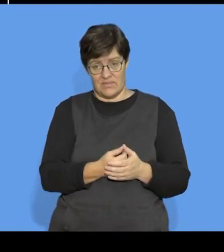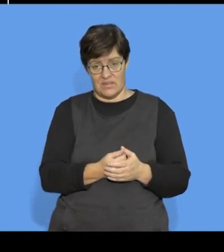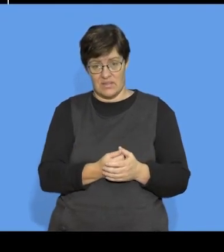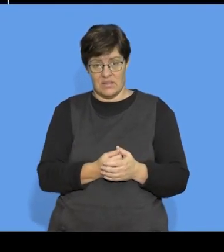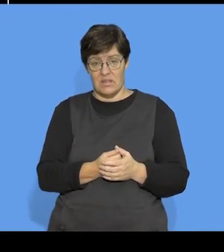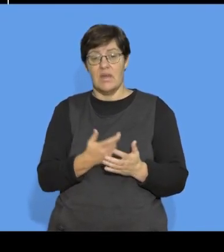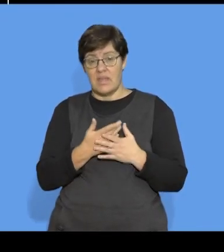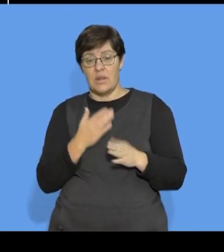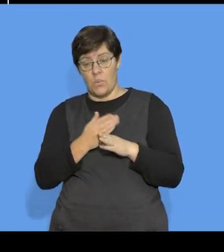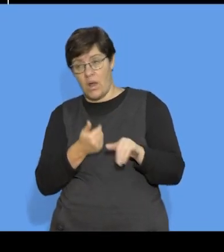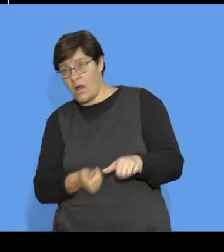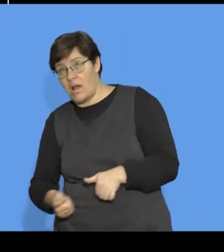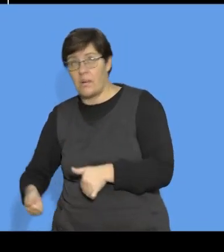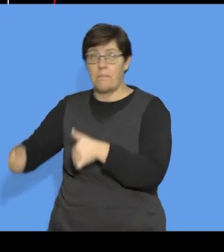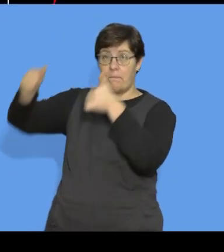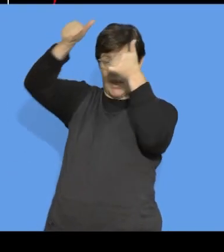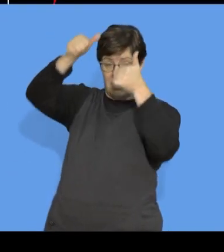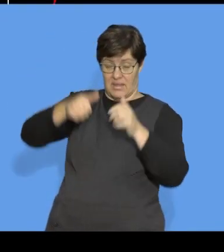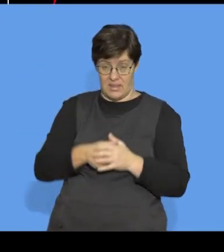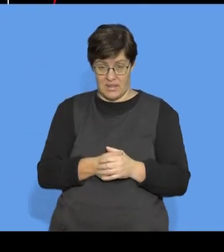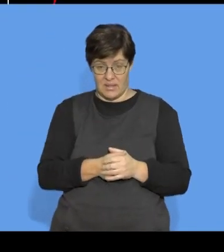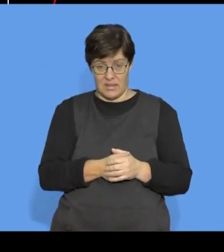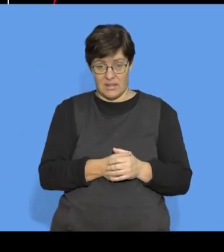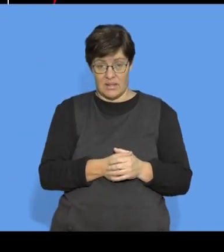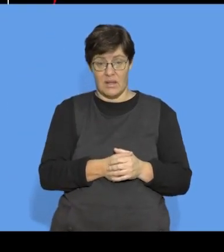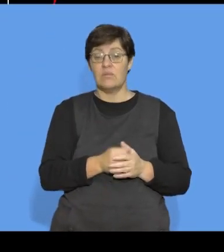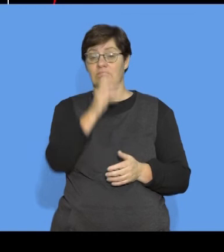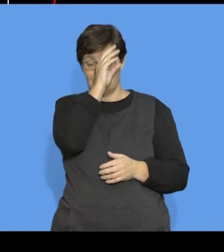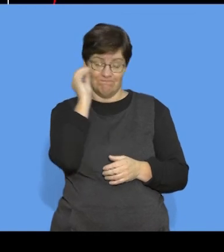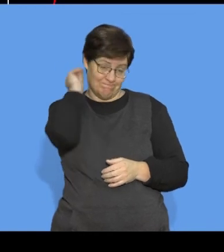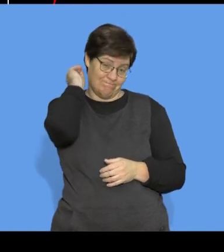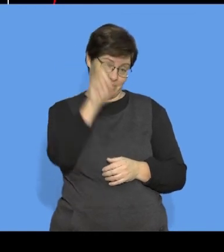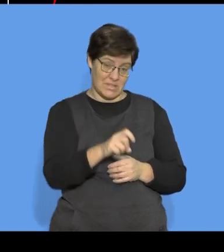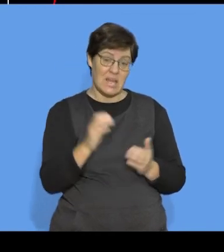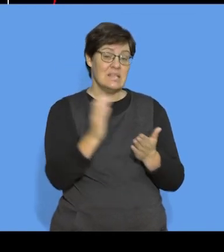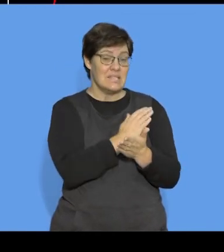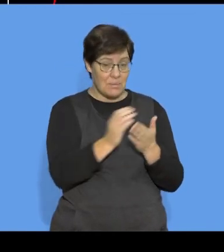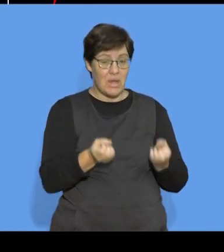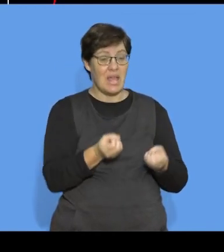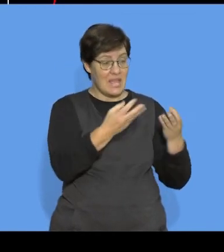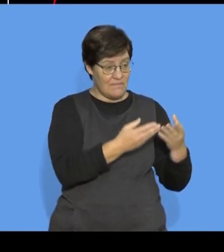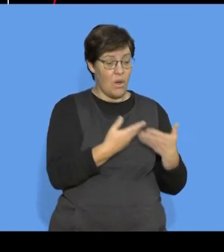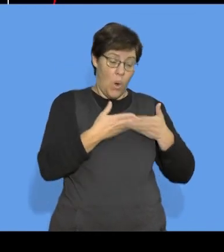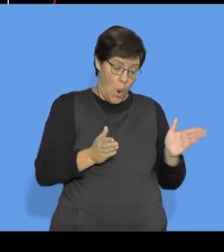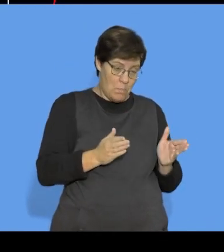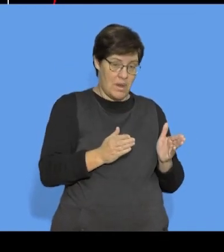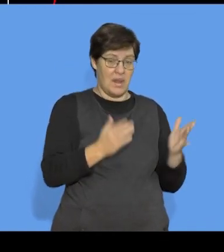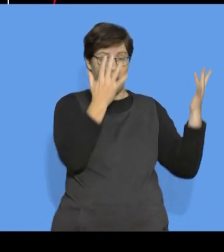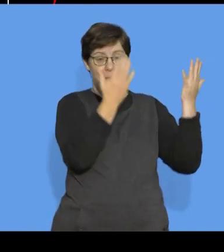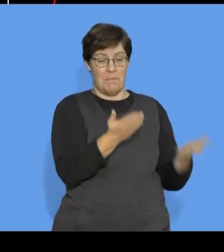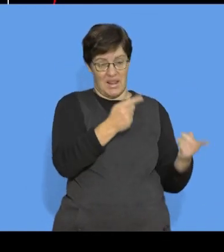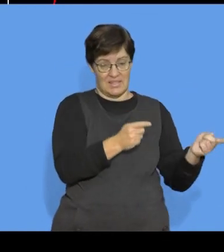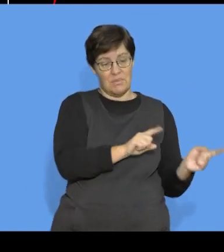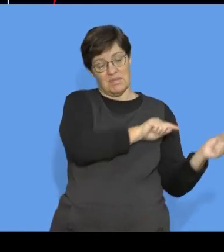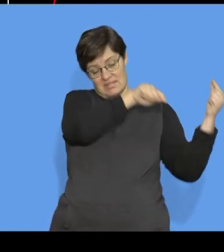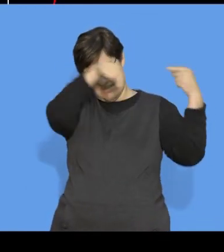closing balance and you have to work backwards, right? Keep that in mind. At other times, you are